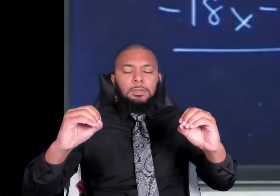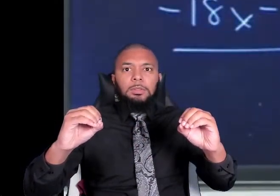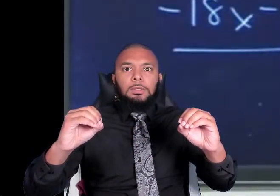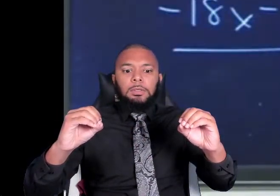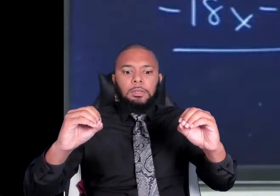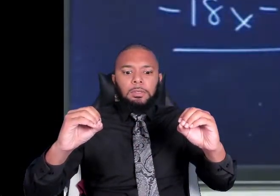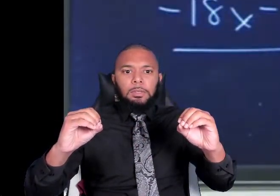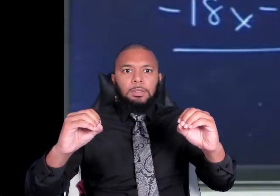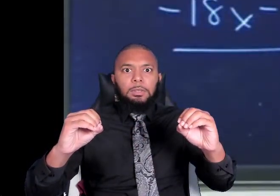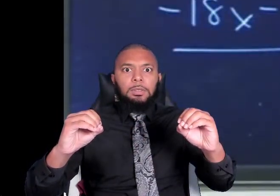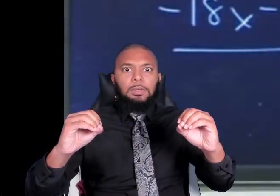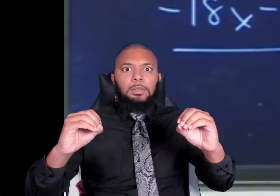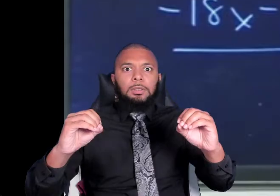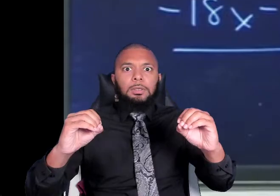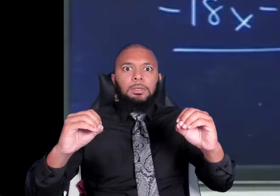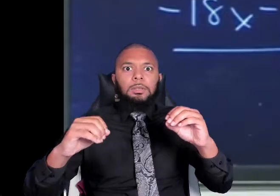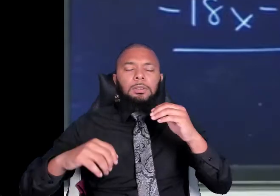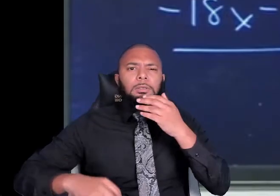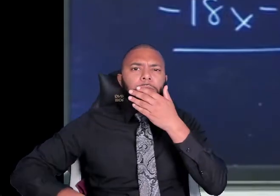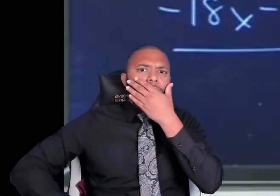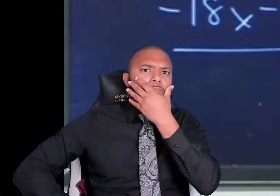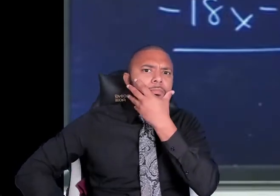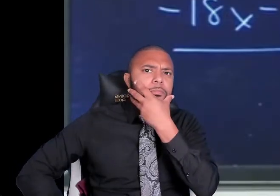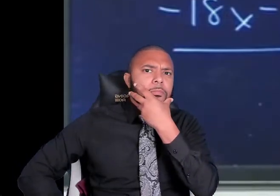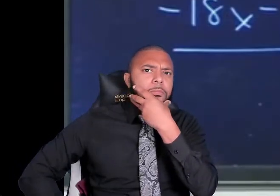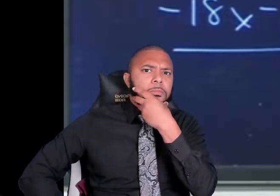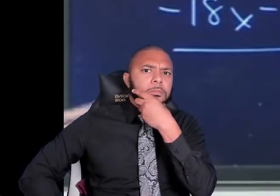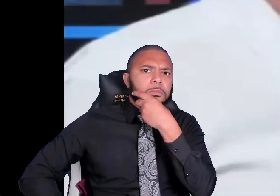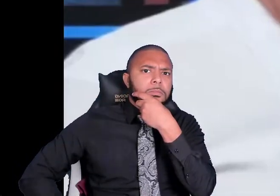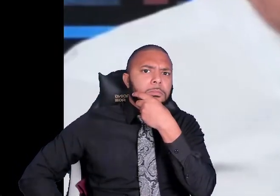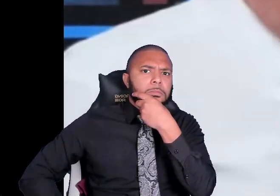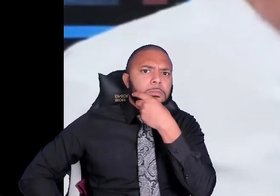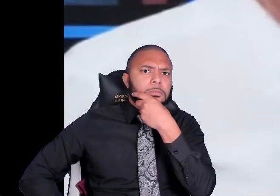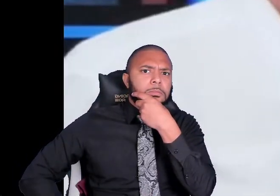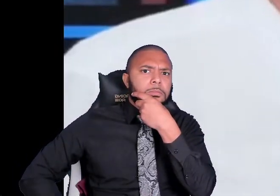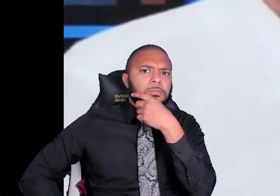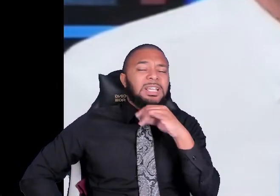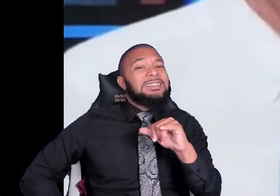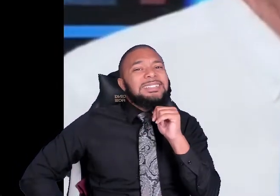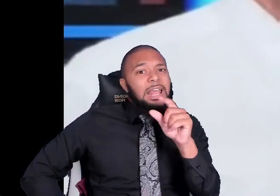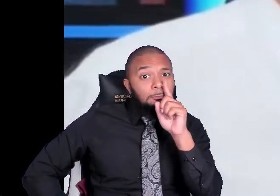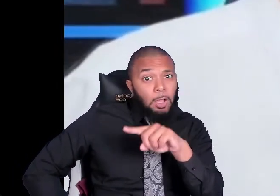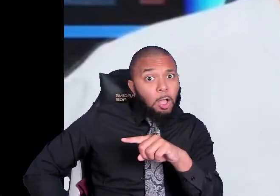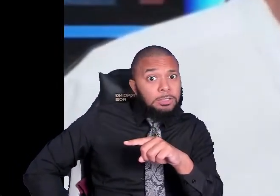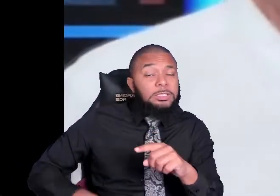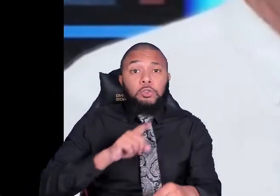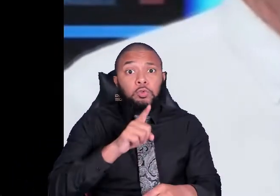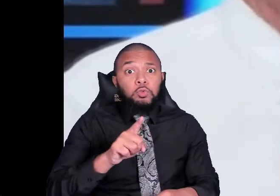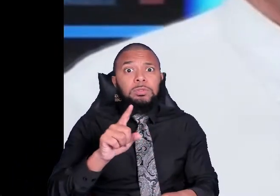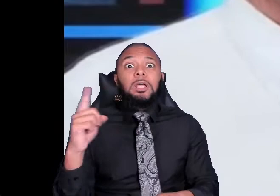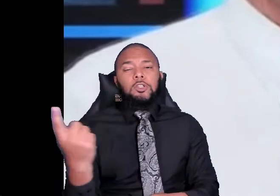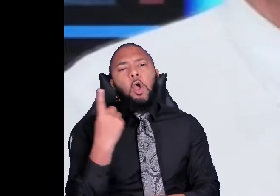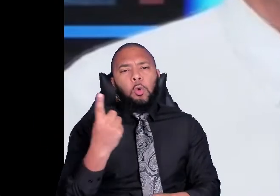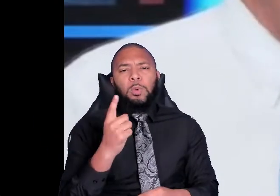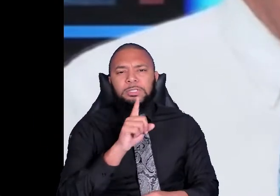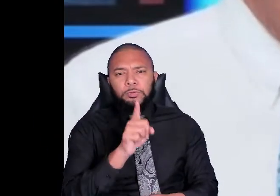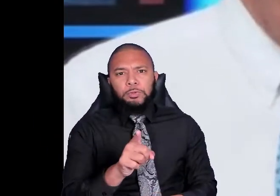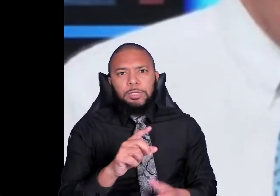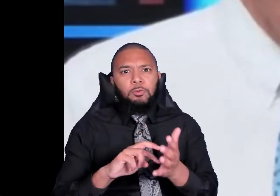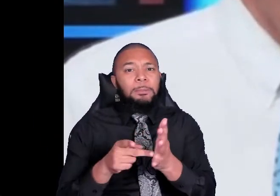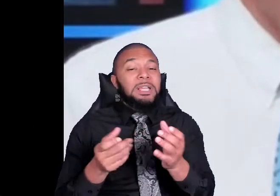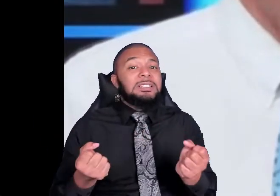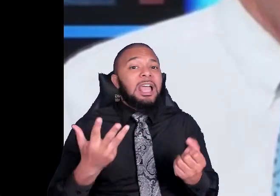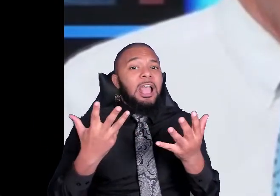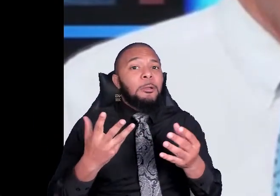even the right-hand side is 0. Okay? And that statement isn't false, it's true. It's always true, which means we have how